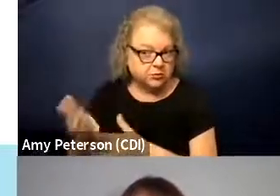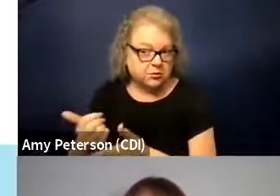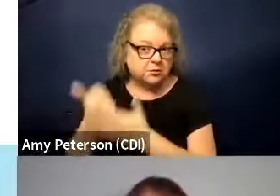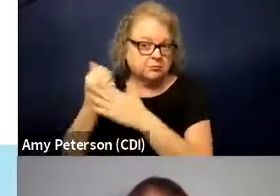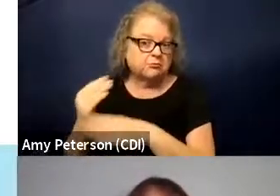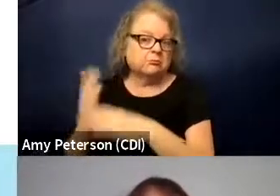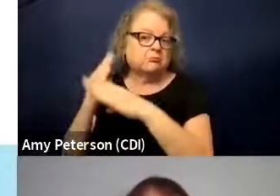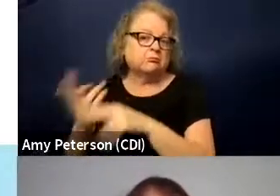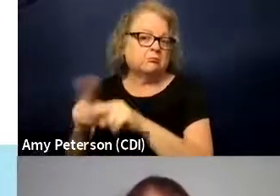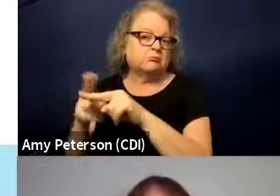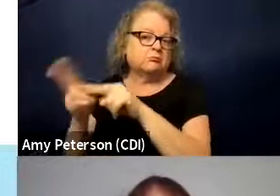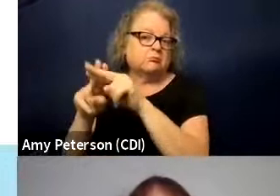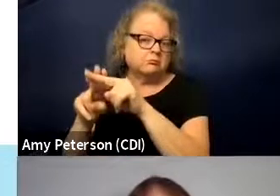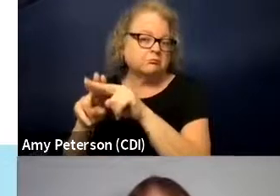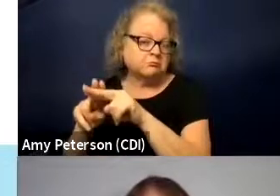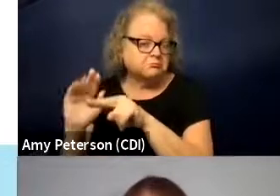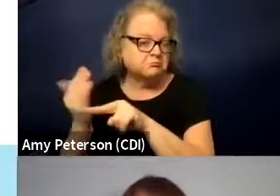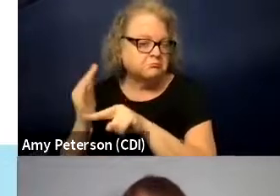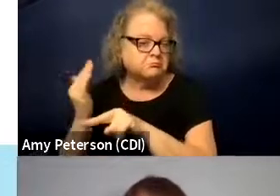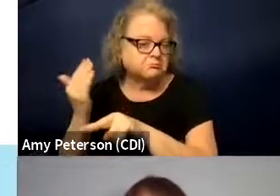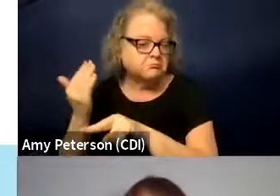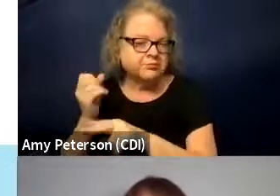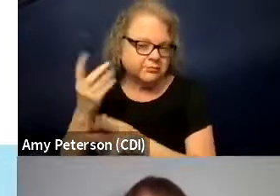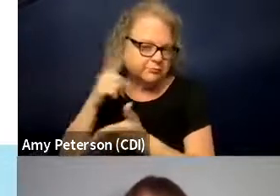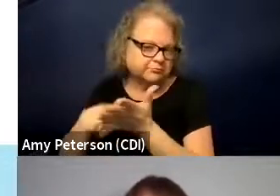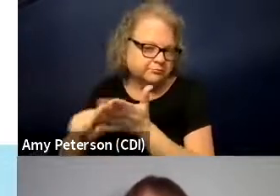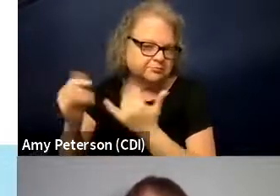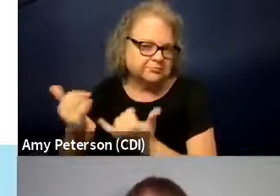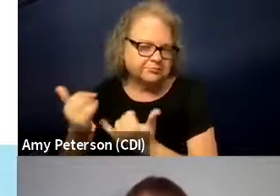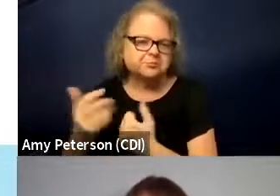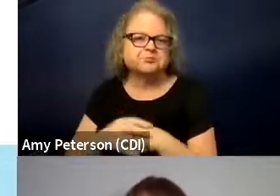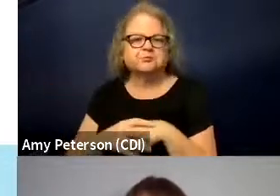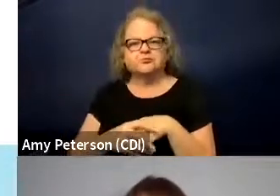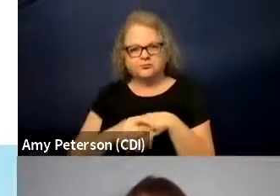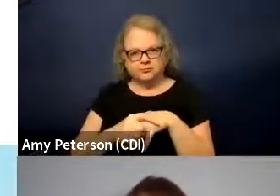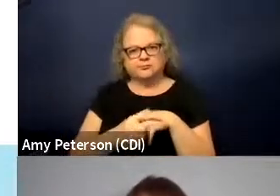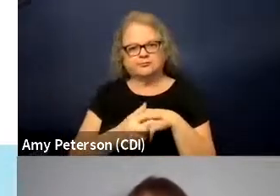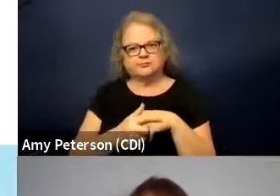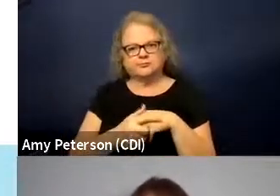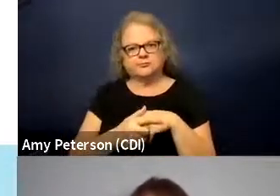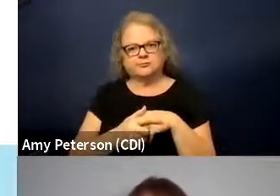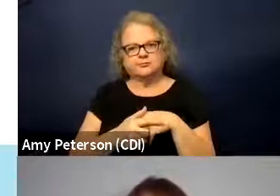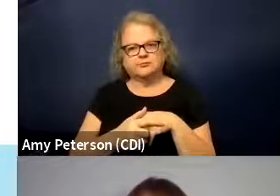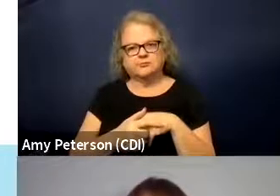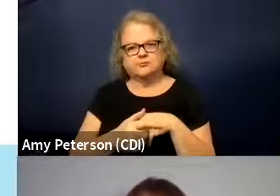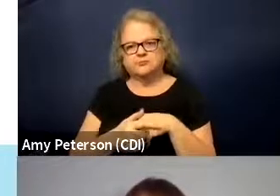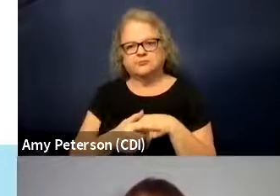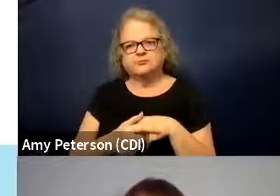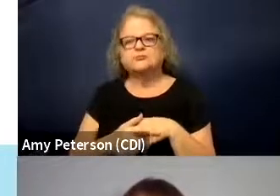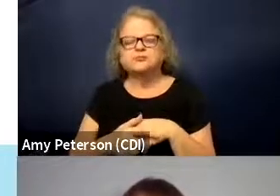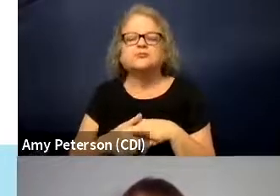vaccine. But for people who just want one shot and be done with it, this is a good choice.